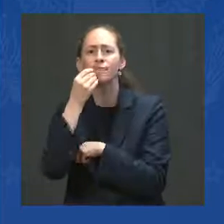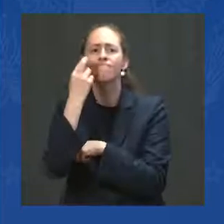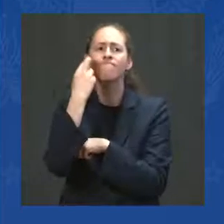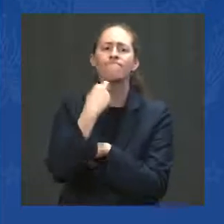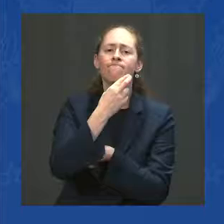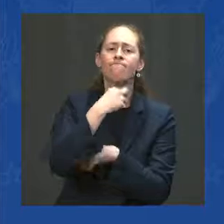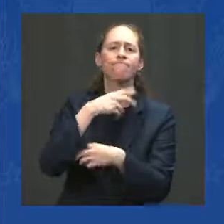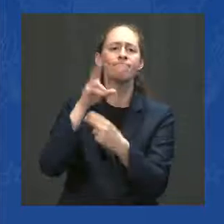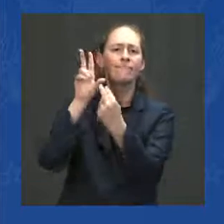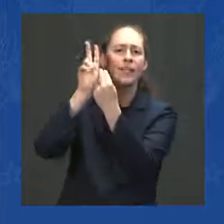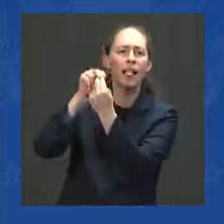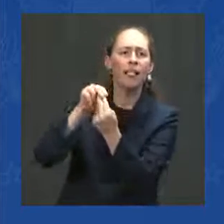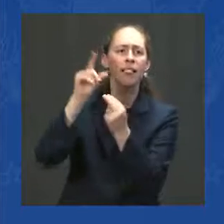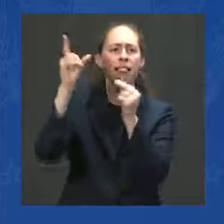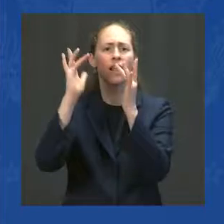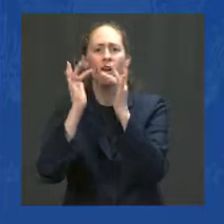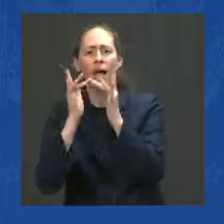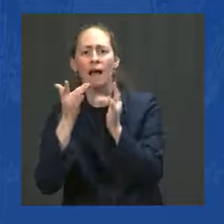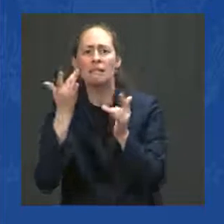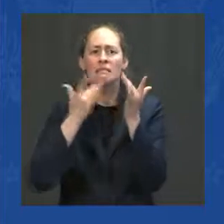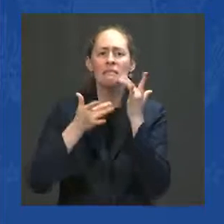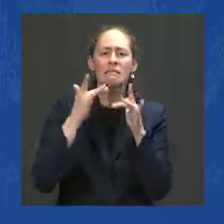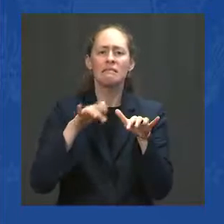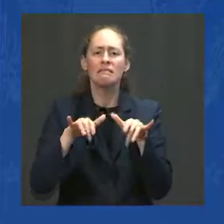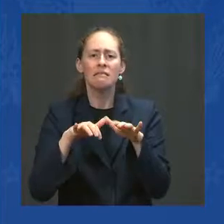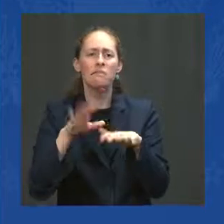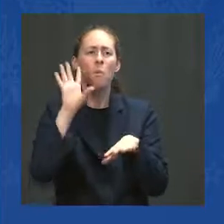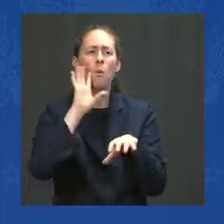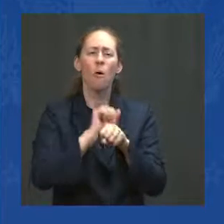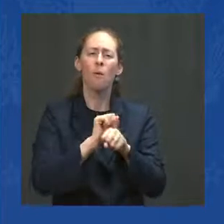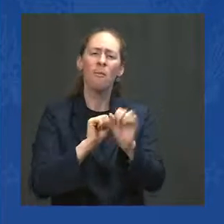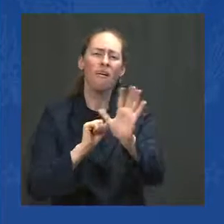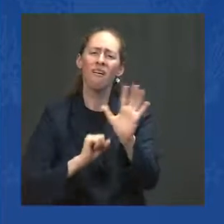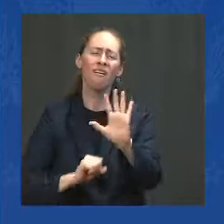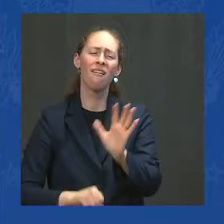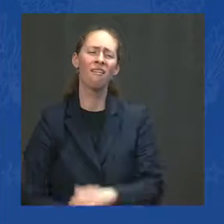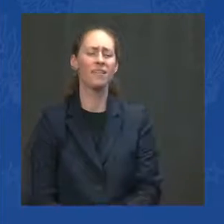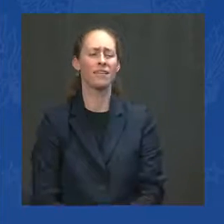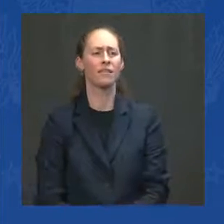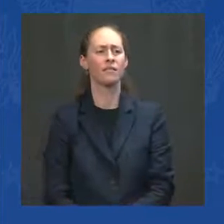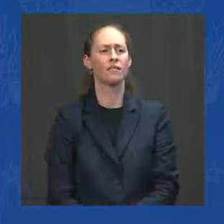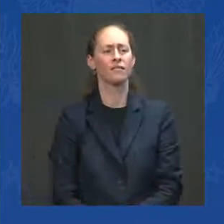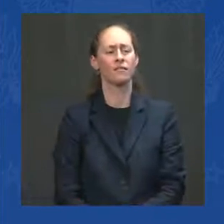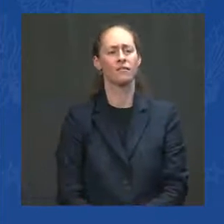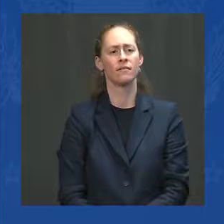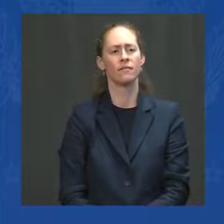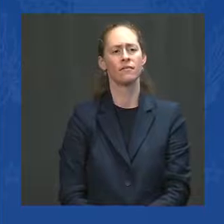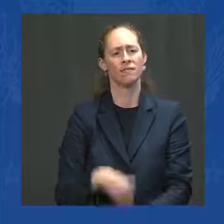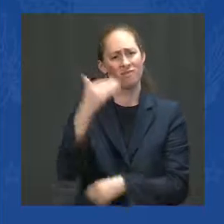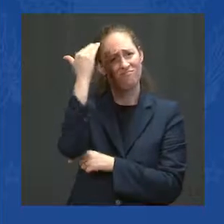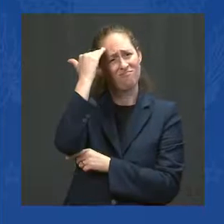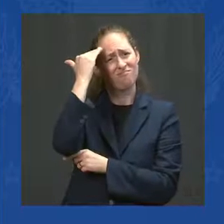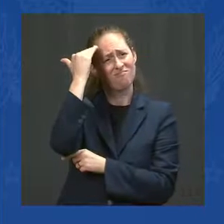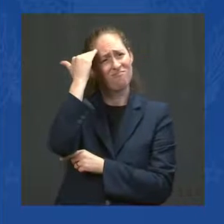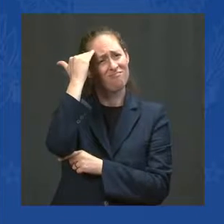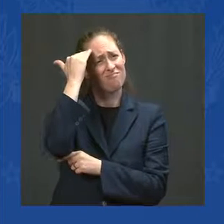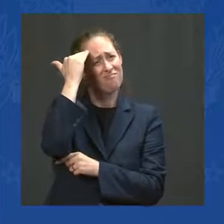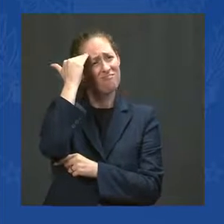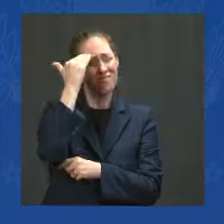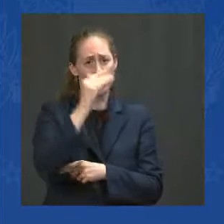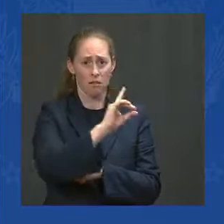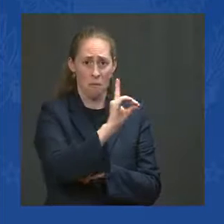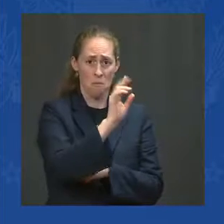I know compromise is hard for both sides, but it's important, it's necessary